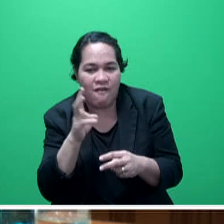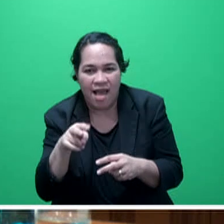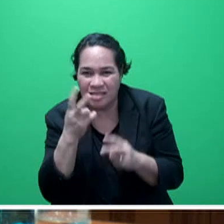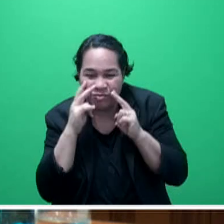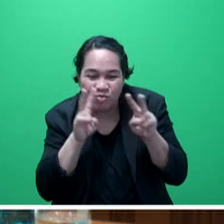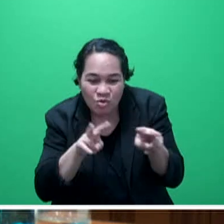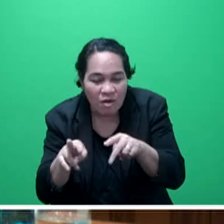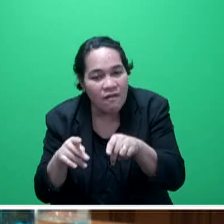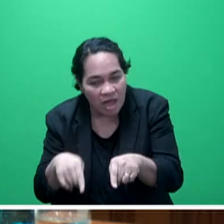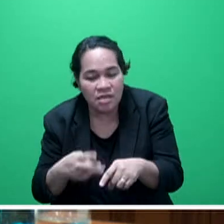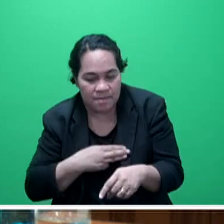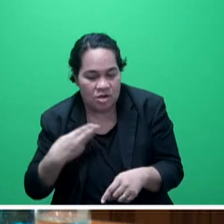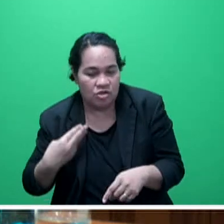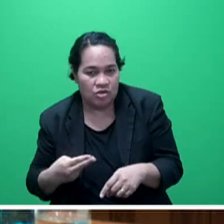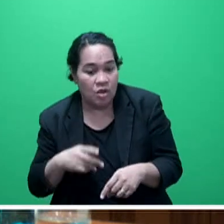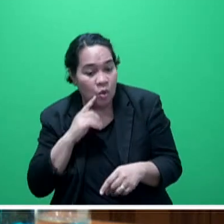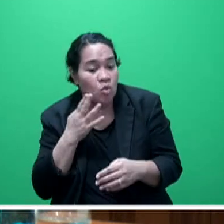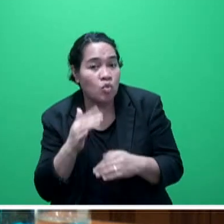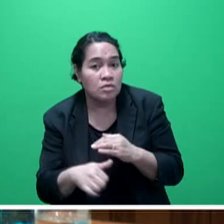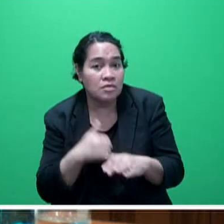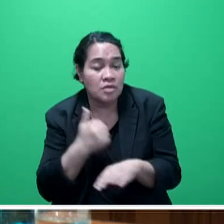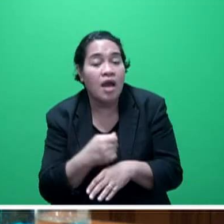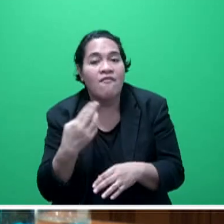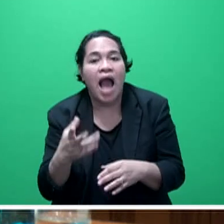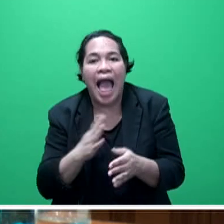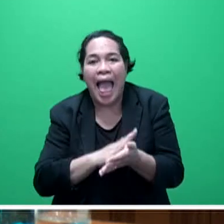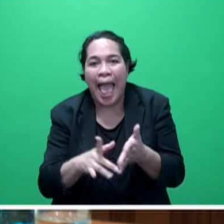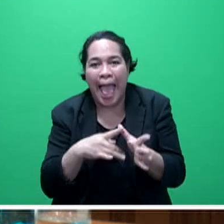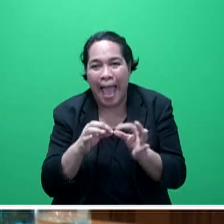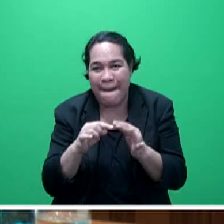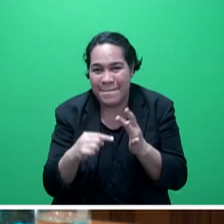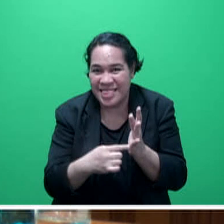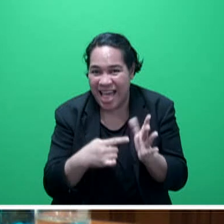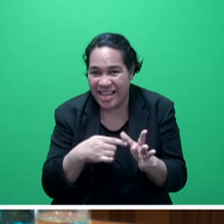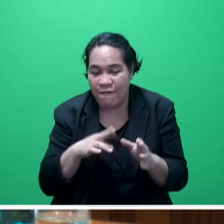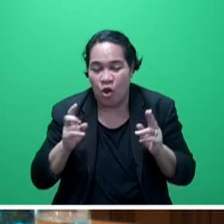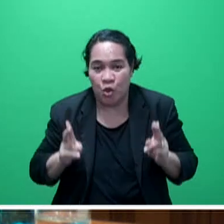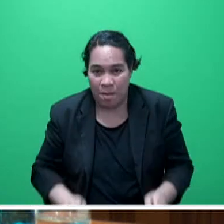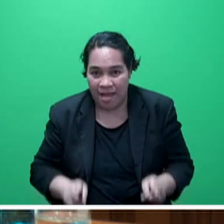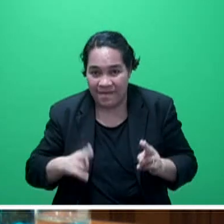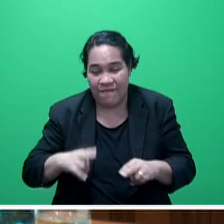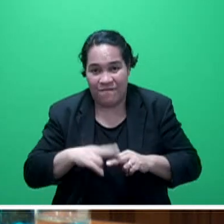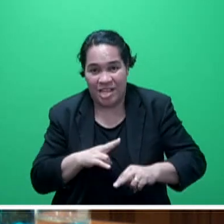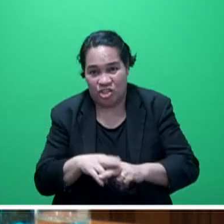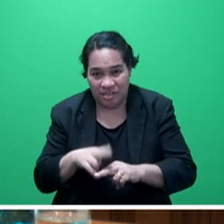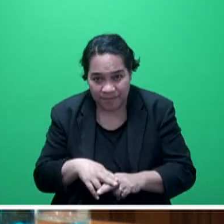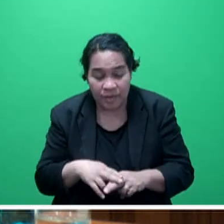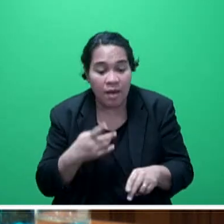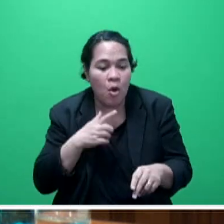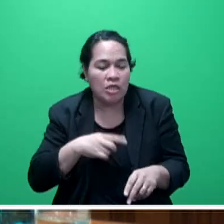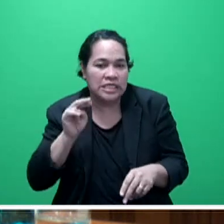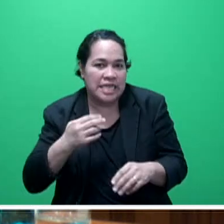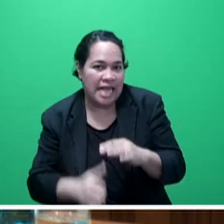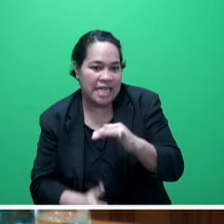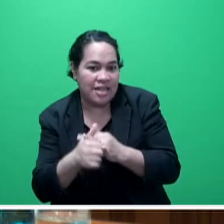This program was initially implemented by Habitat for Humanity Fiji. Given the need for this assistance to be accessible to the